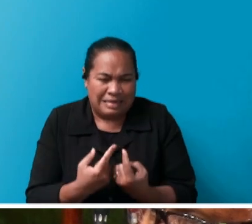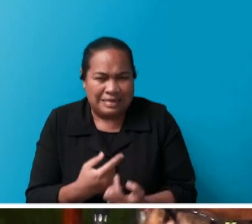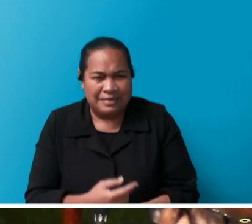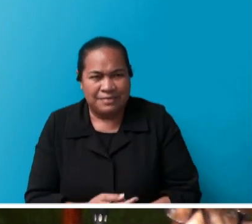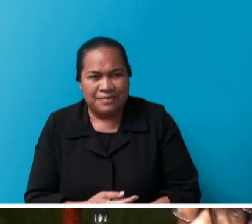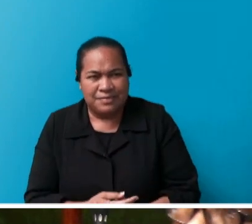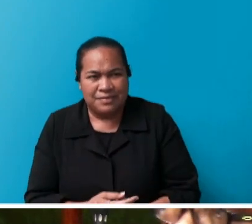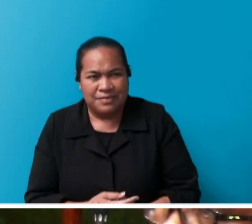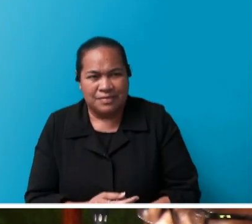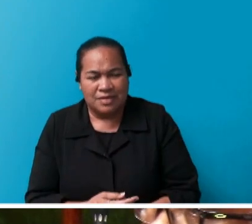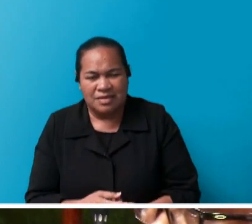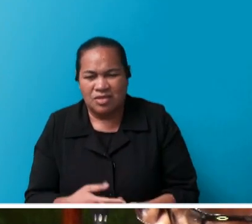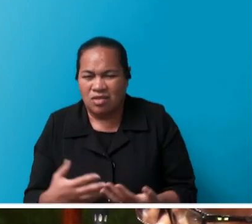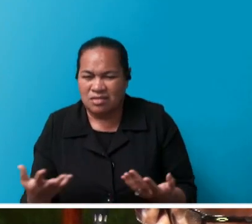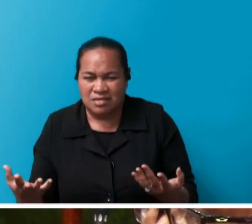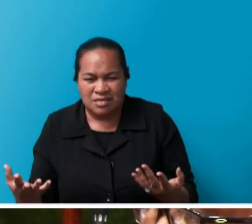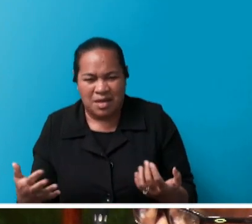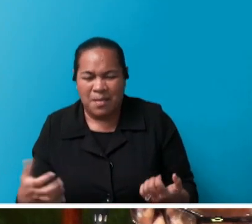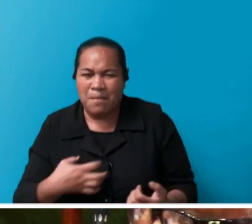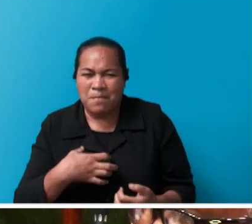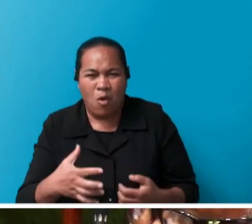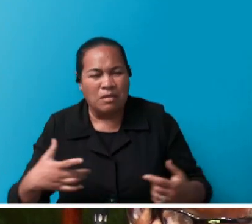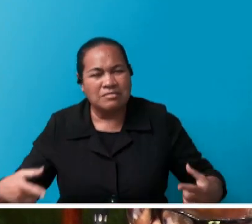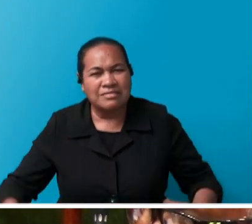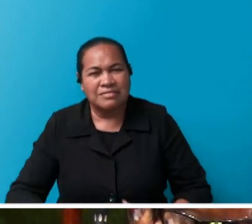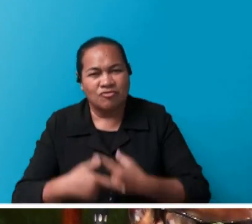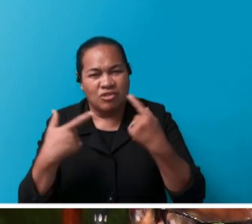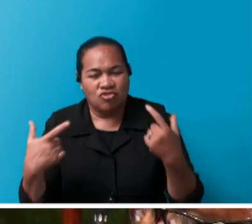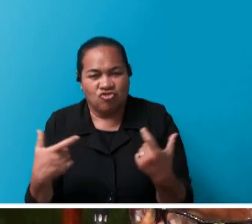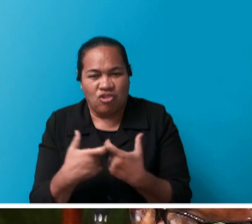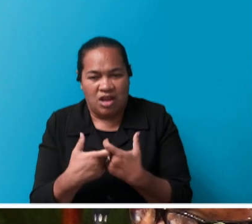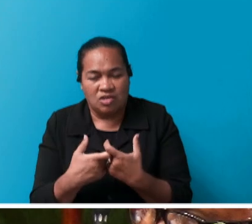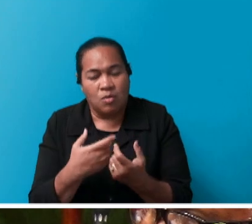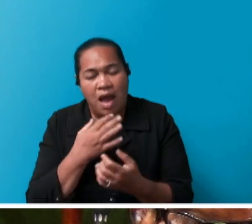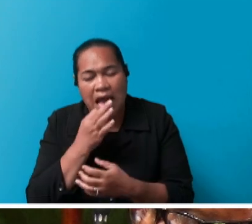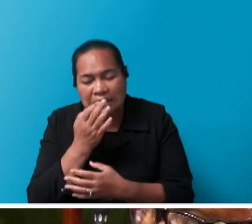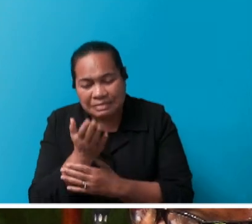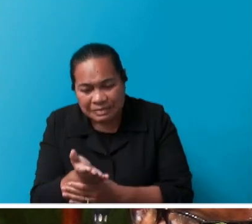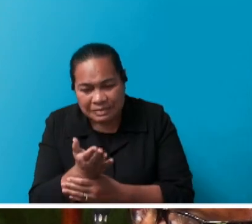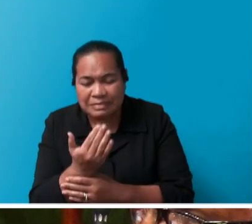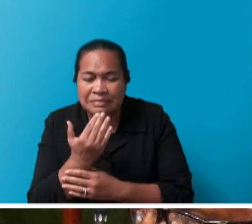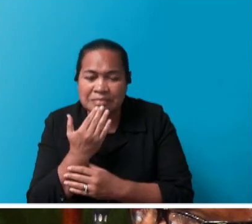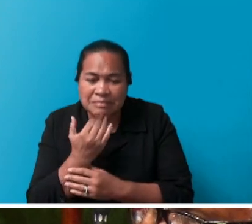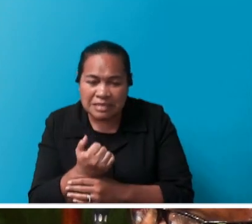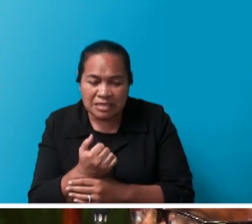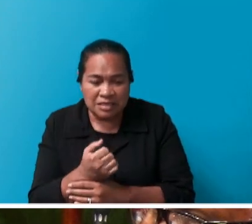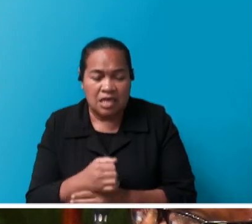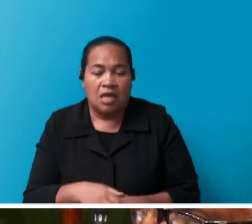lost opportunities, and greater challenges. My plea to all Fijians with limited resources,